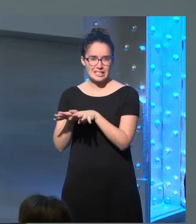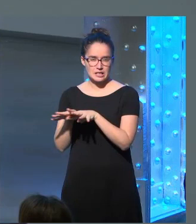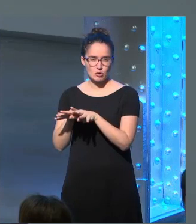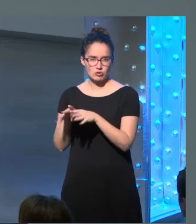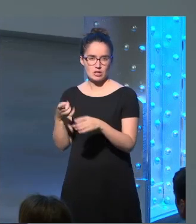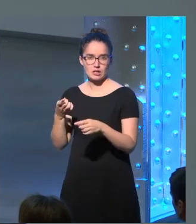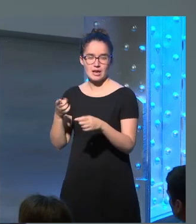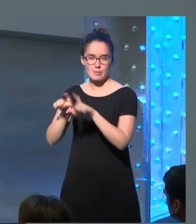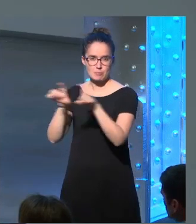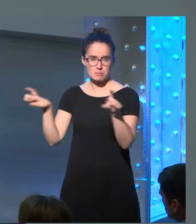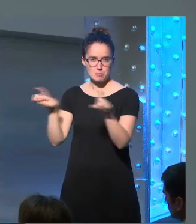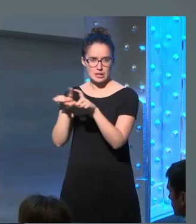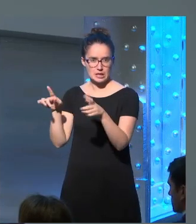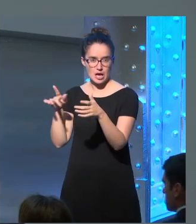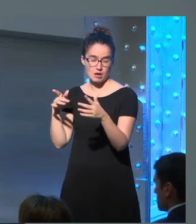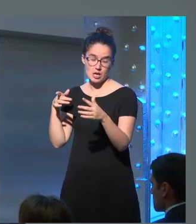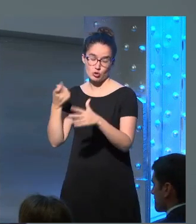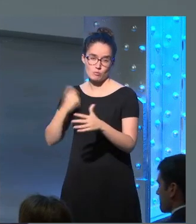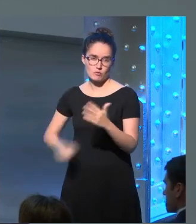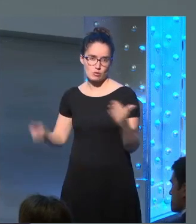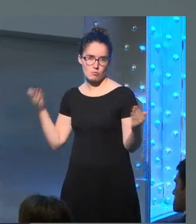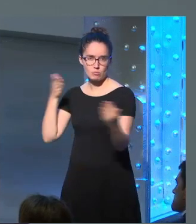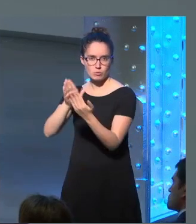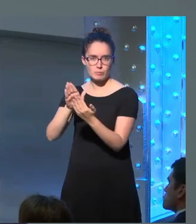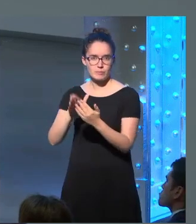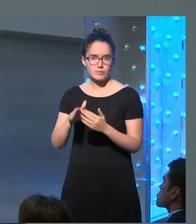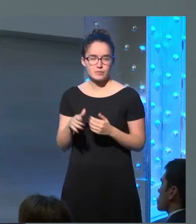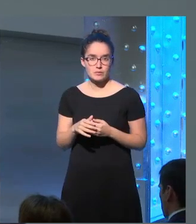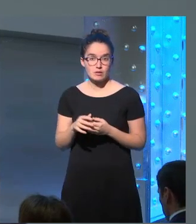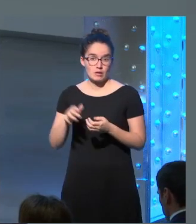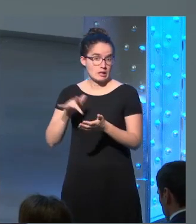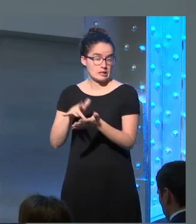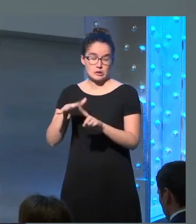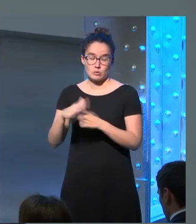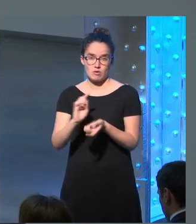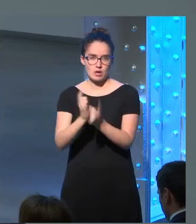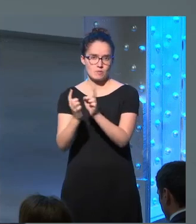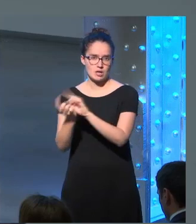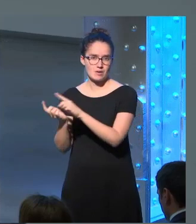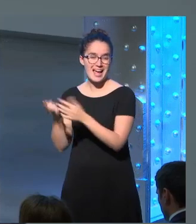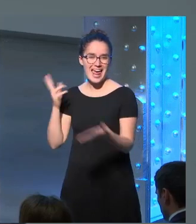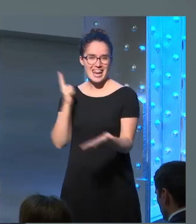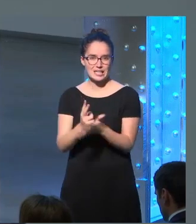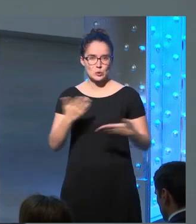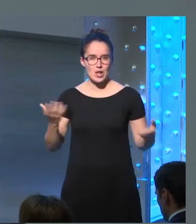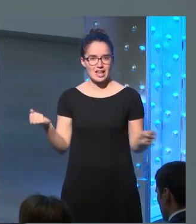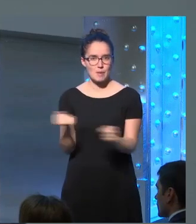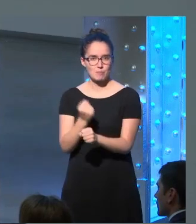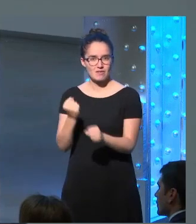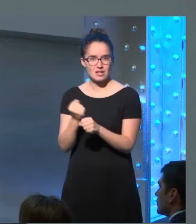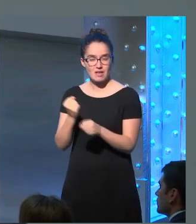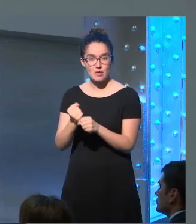critical topics that the companies and the professionals are facing right now in this ever-changing